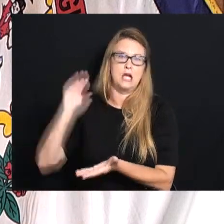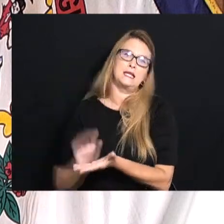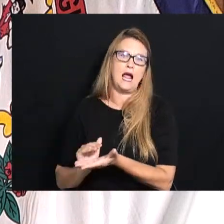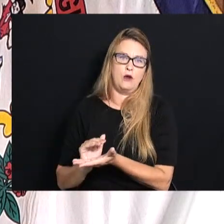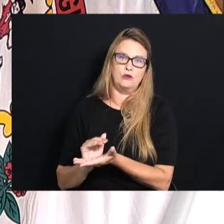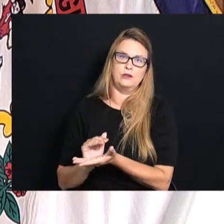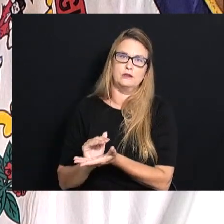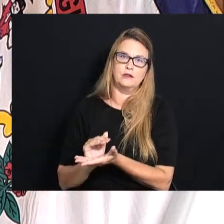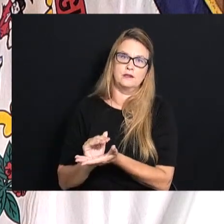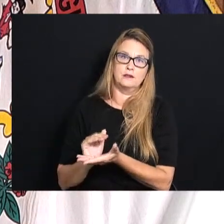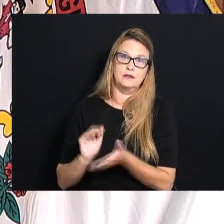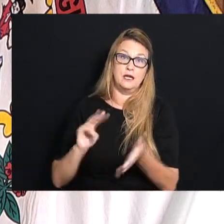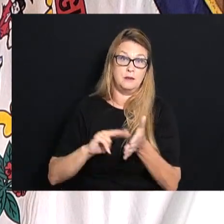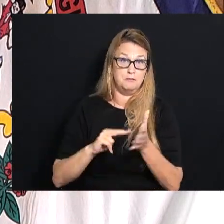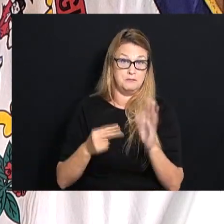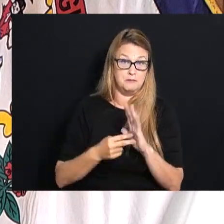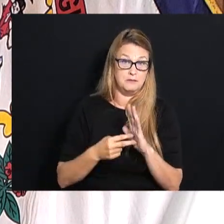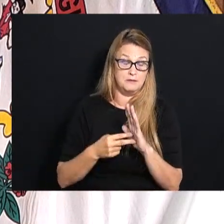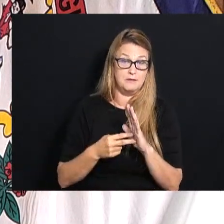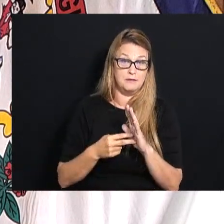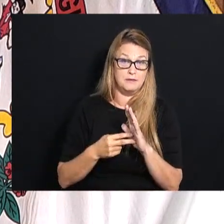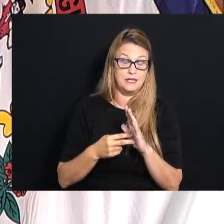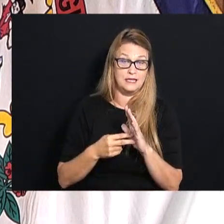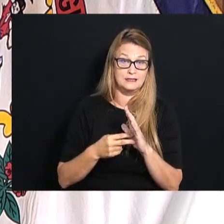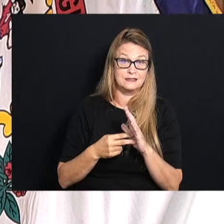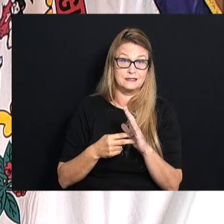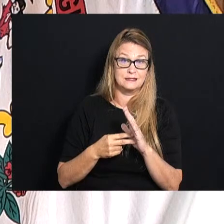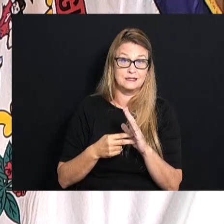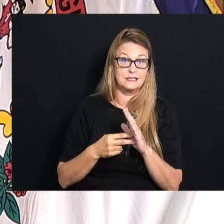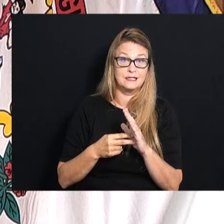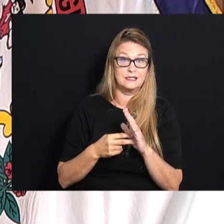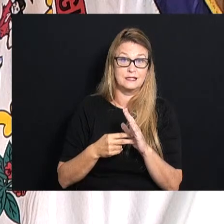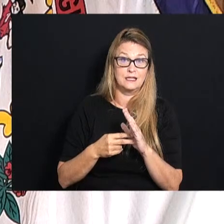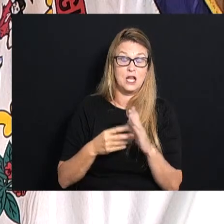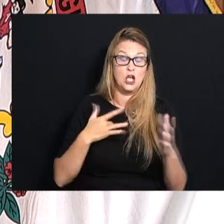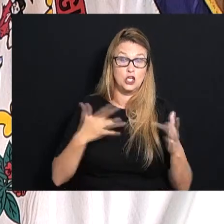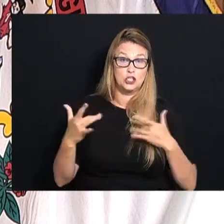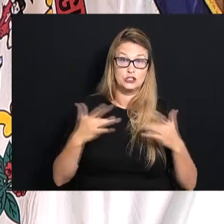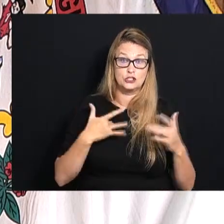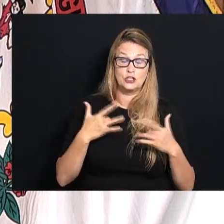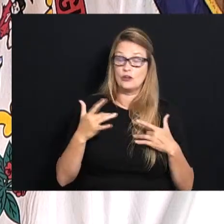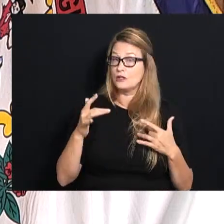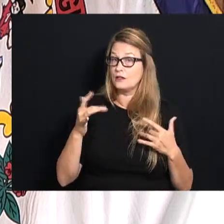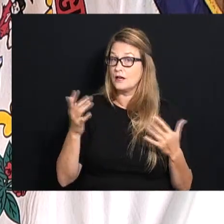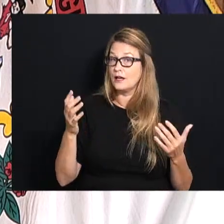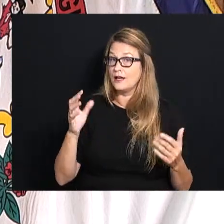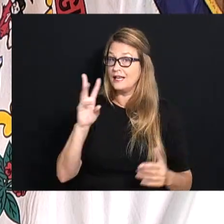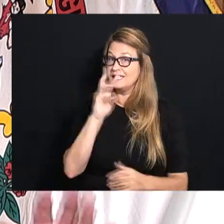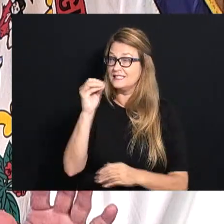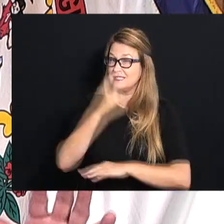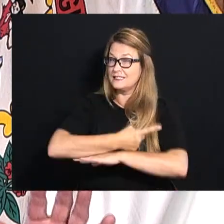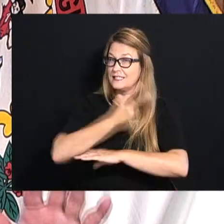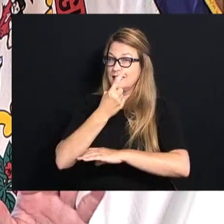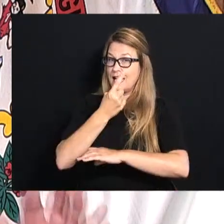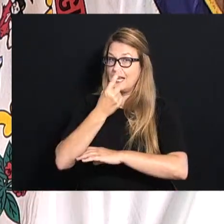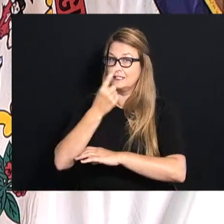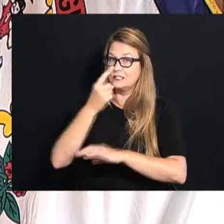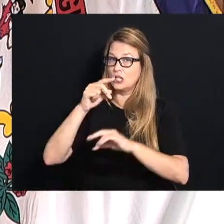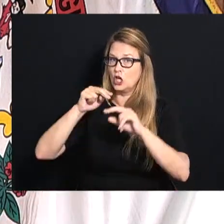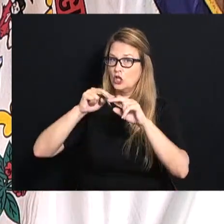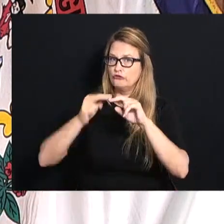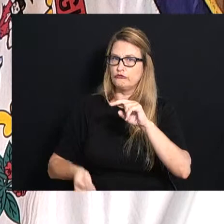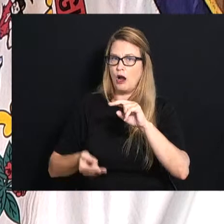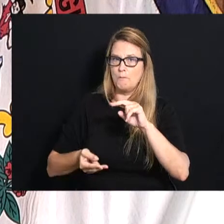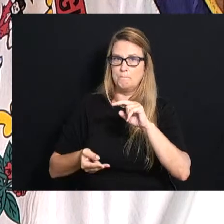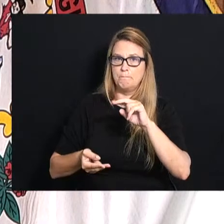down. And then you've got to even be concerned about the fact that in 60 days it's dropped like a